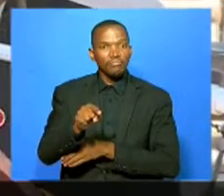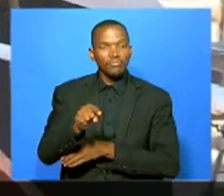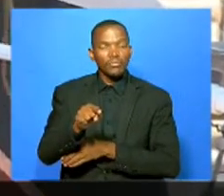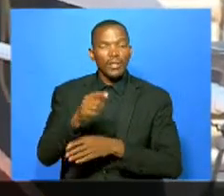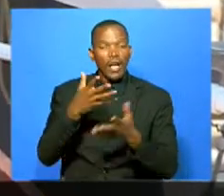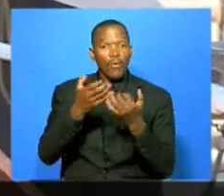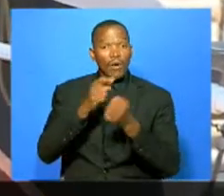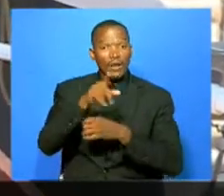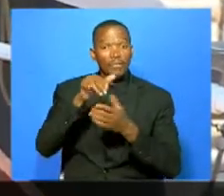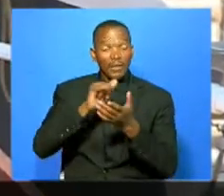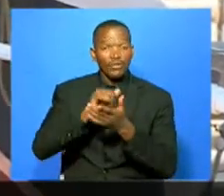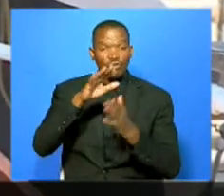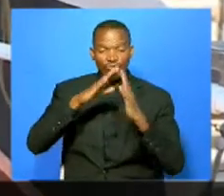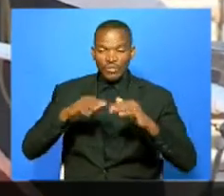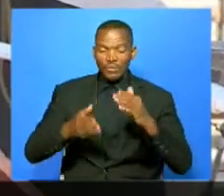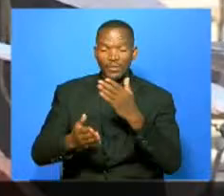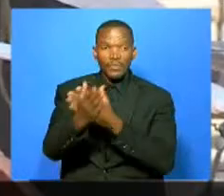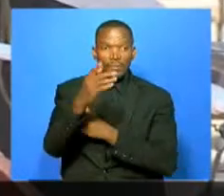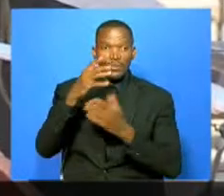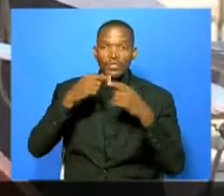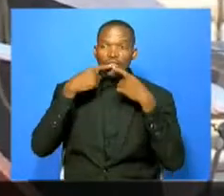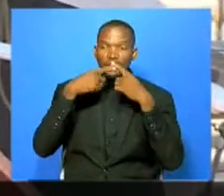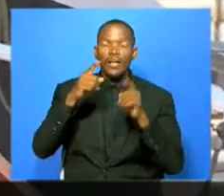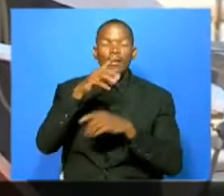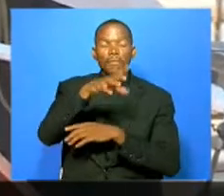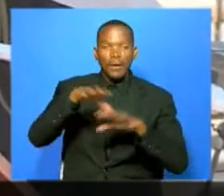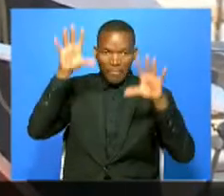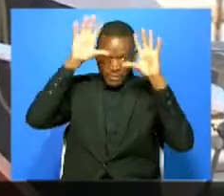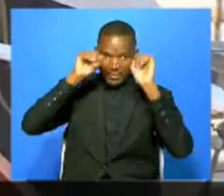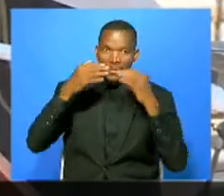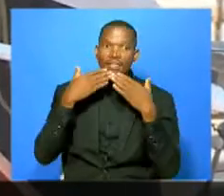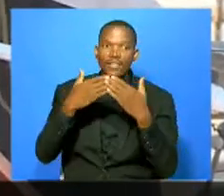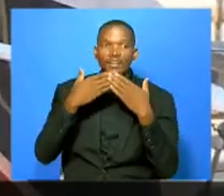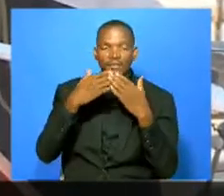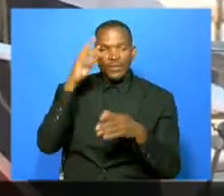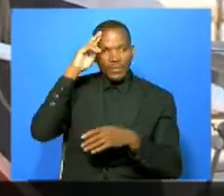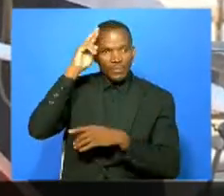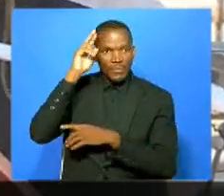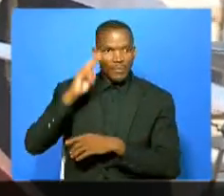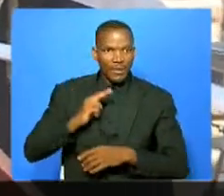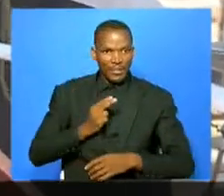Ke batla gore mo mosongone ke re tautena ke re mo ngame re go leboga thata gore gore